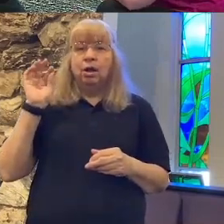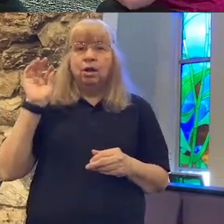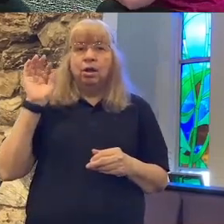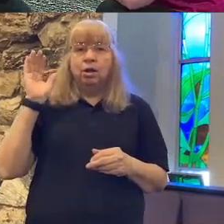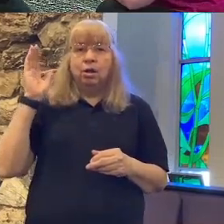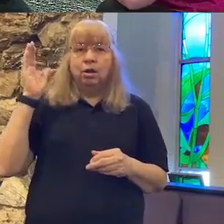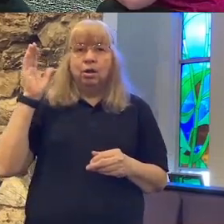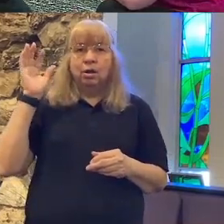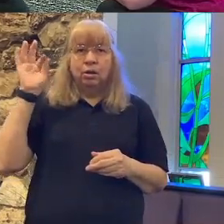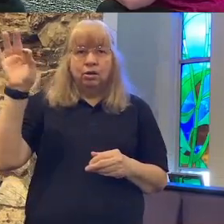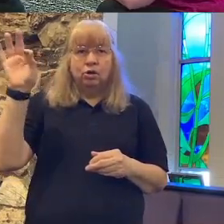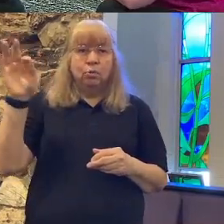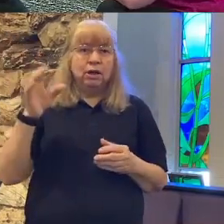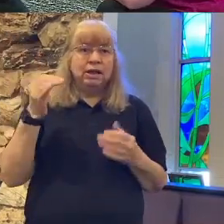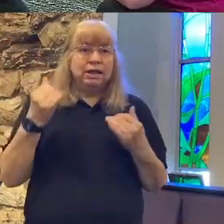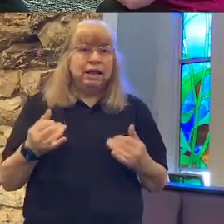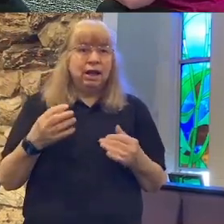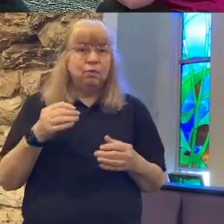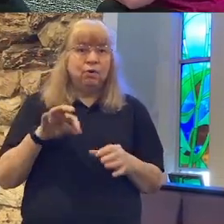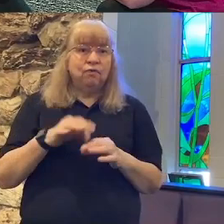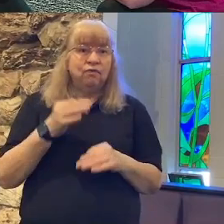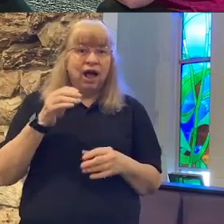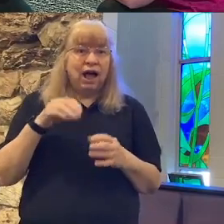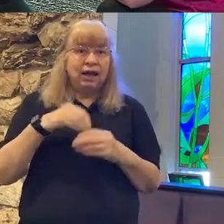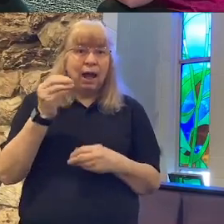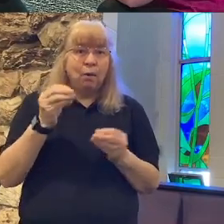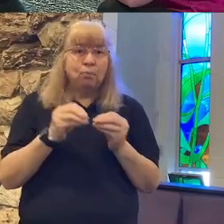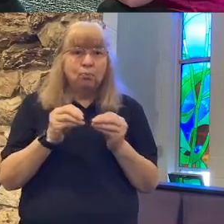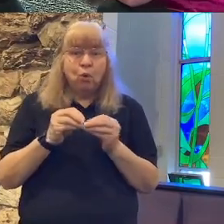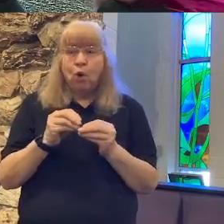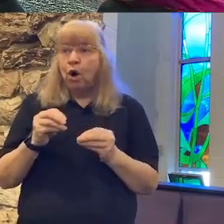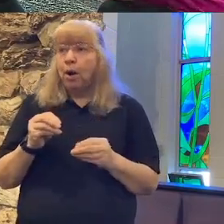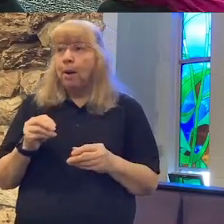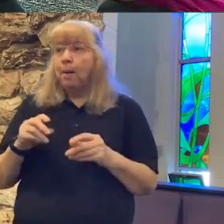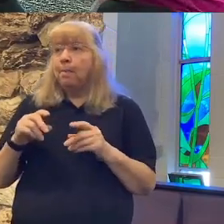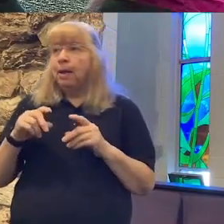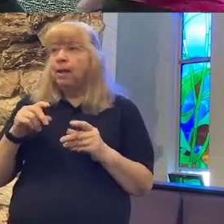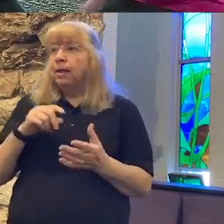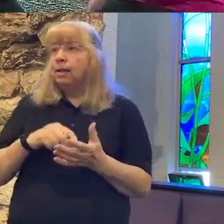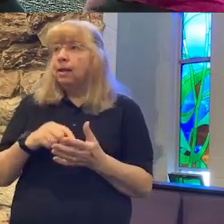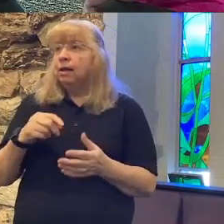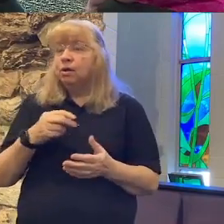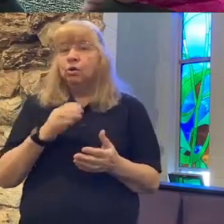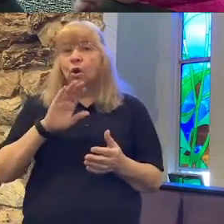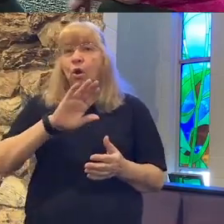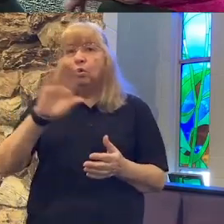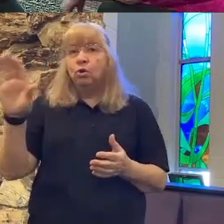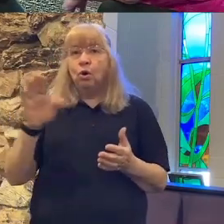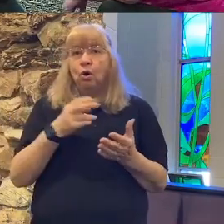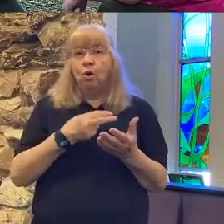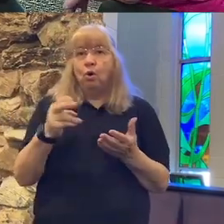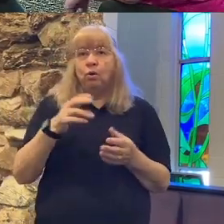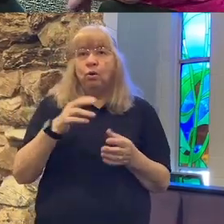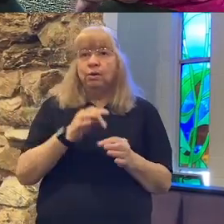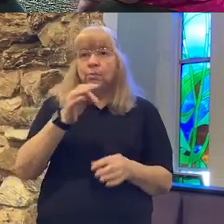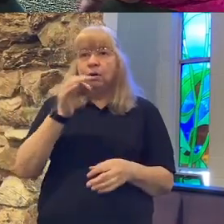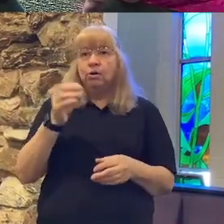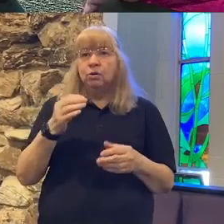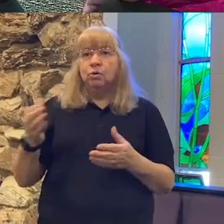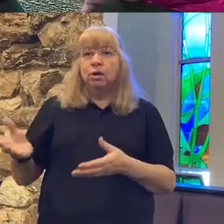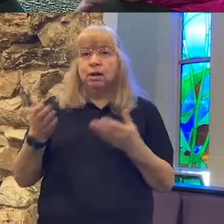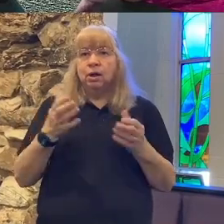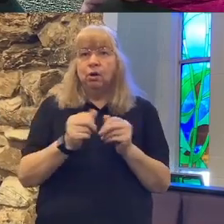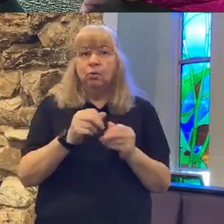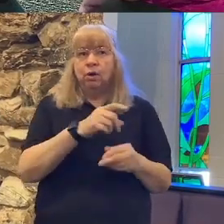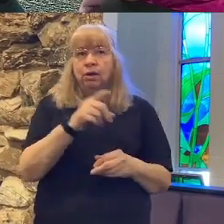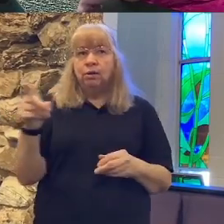more about what the Holy Spirit is. But this is your Holy Spirit that you get to carry with you, okay?